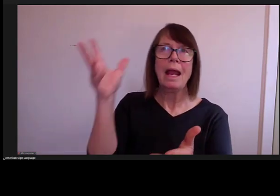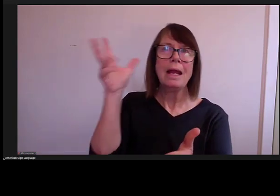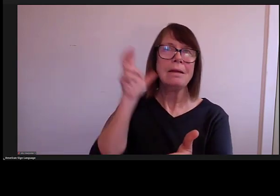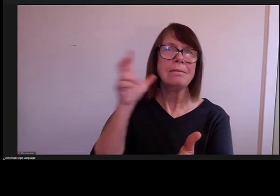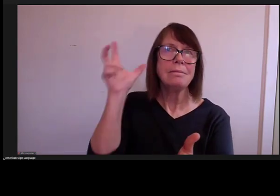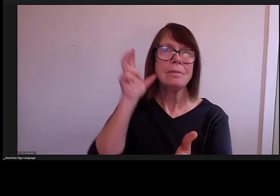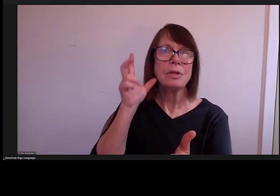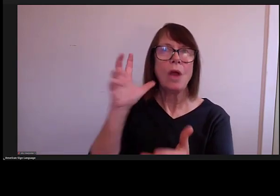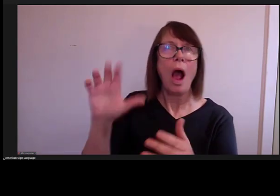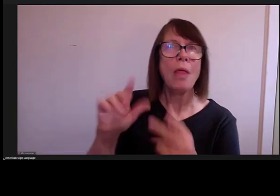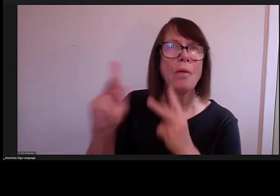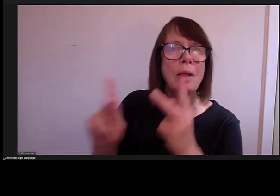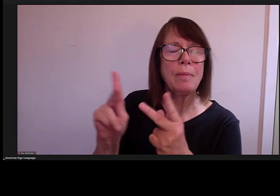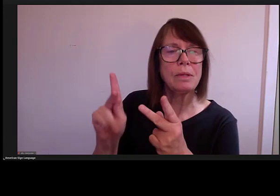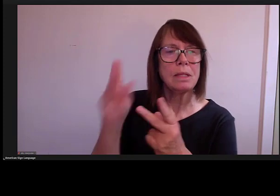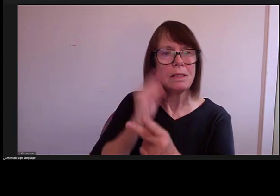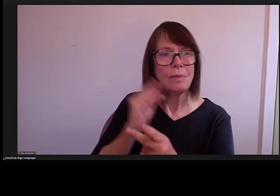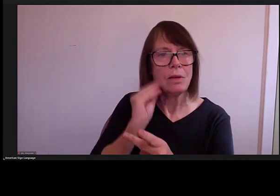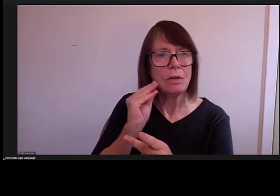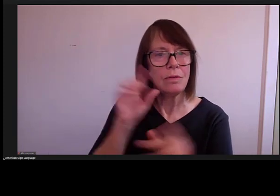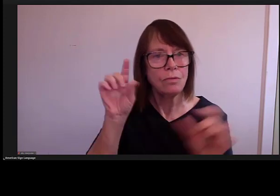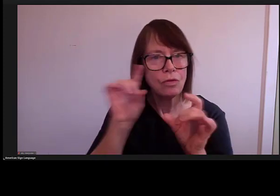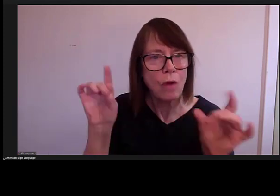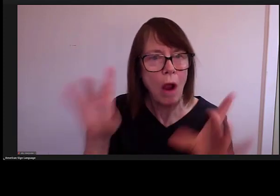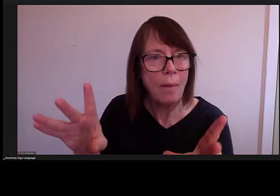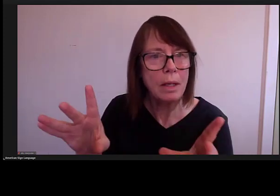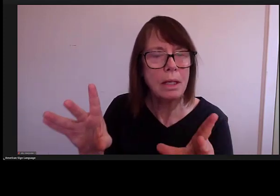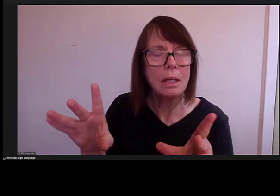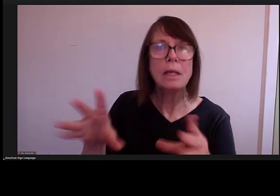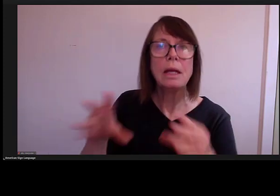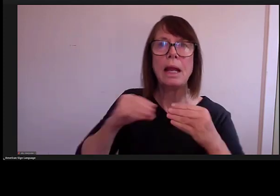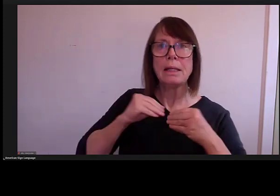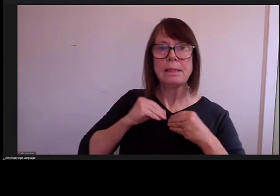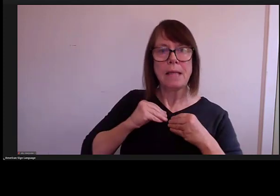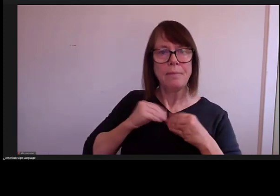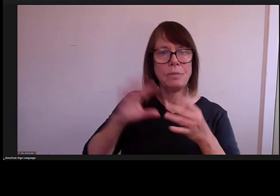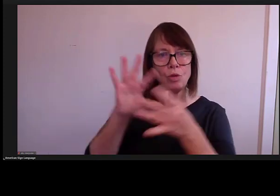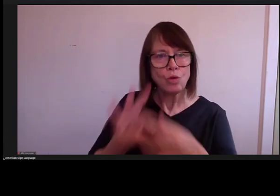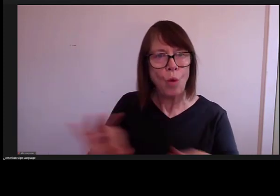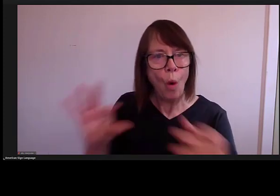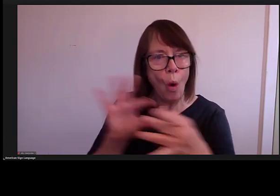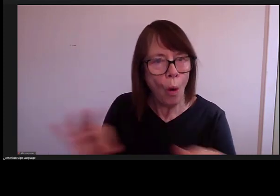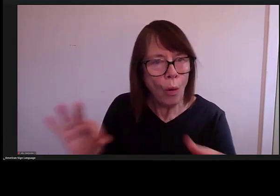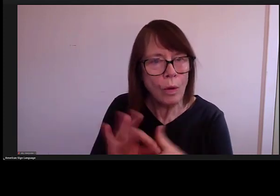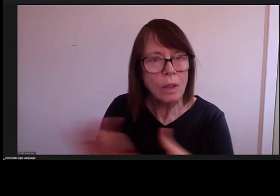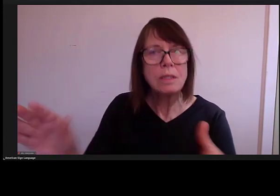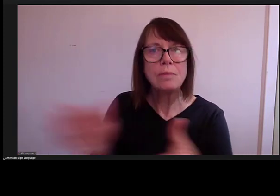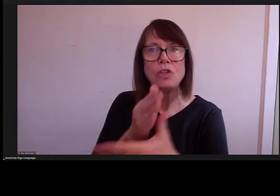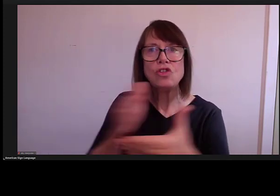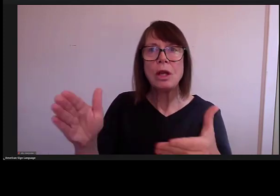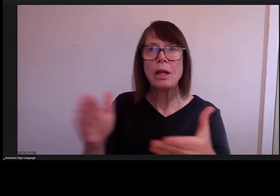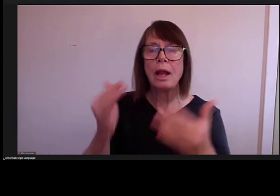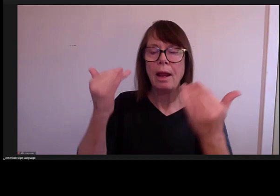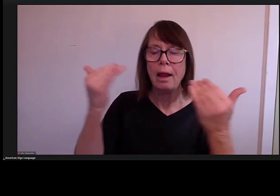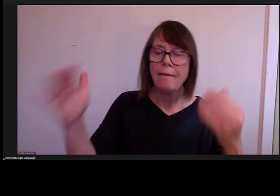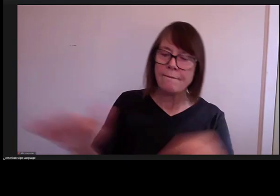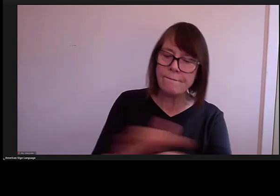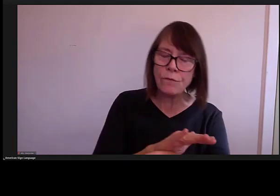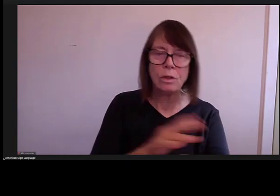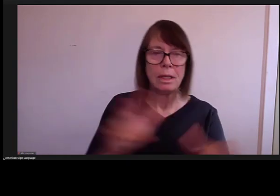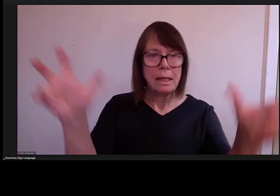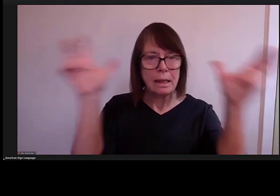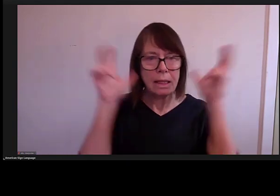experiences seriously, of upholding space for stories to be shared, and being fully present and actively